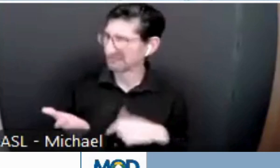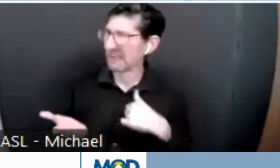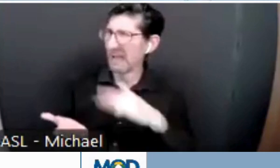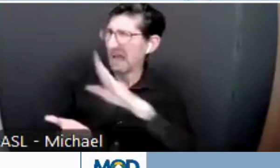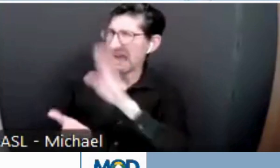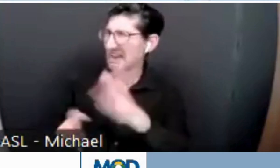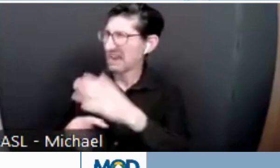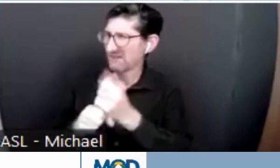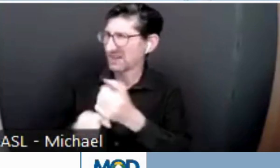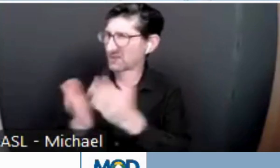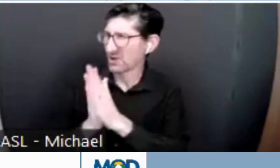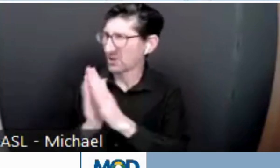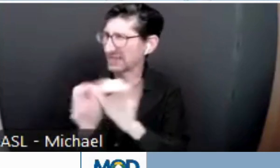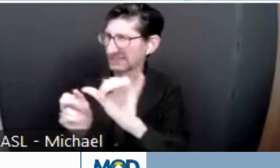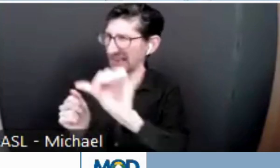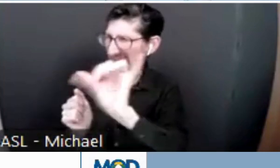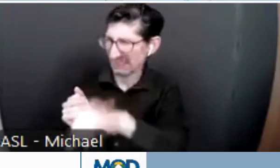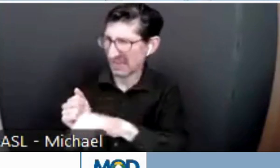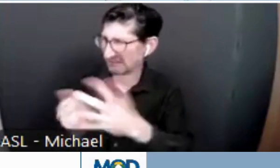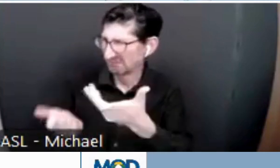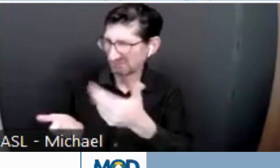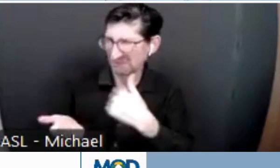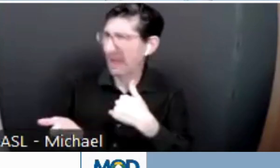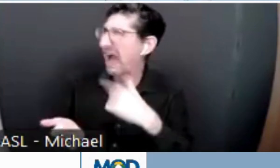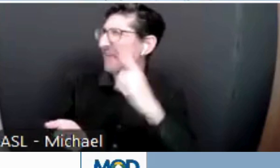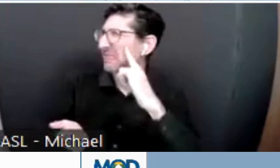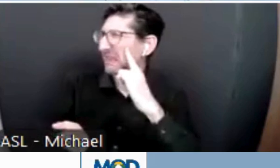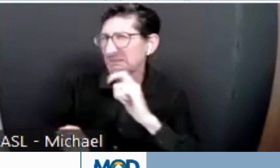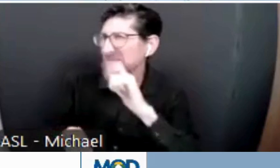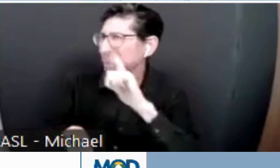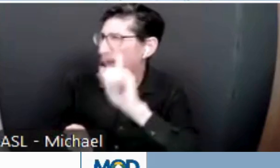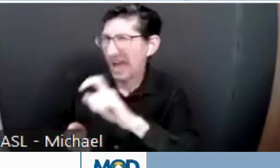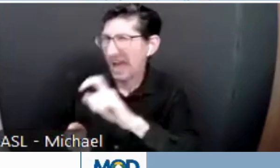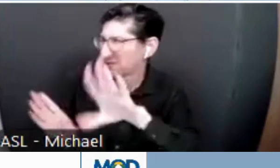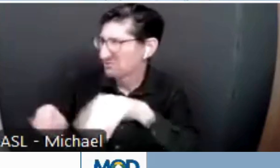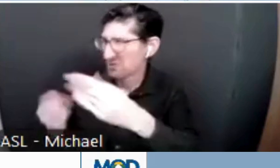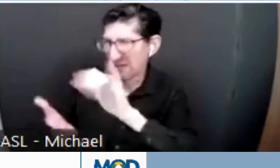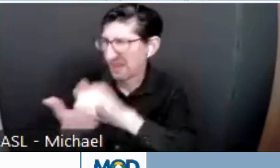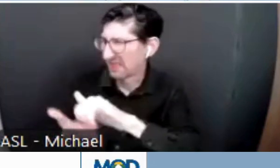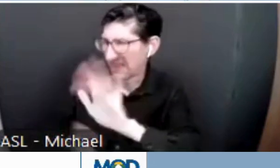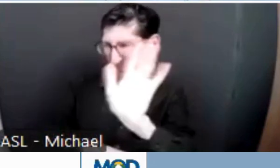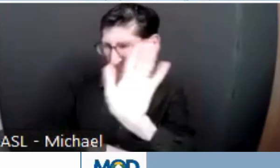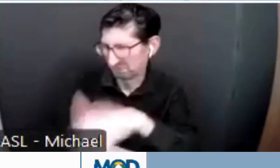I don't think I have to do this. What might we do?